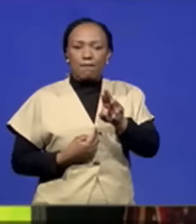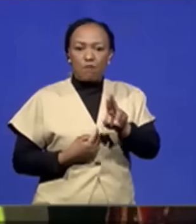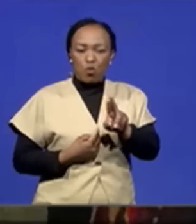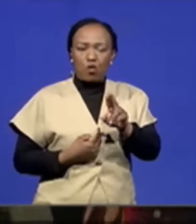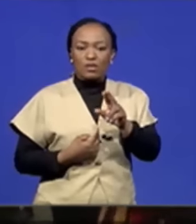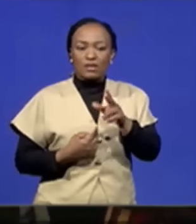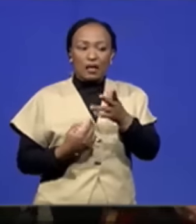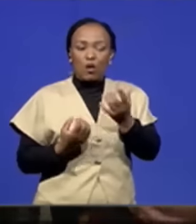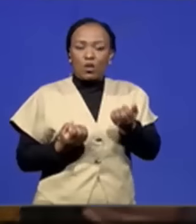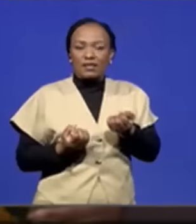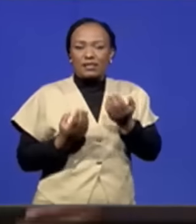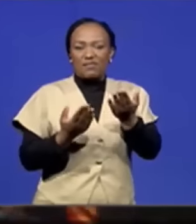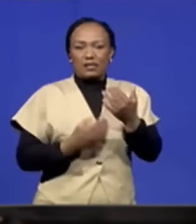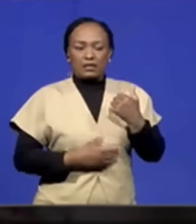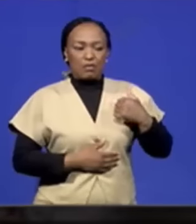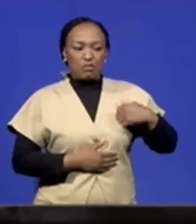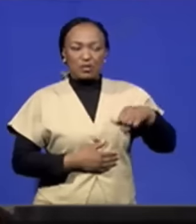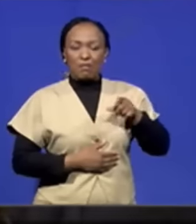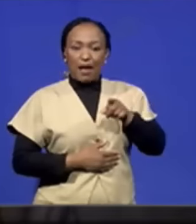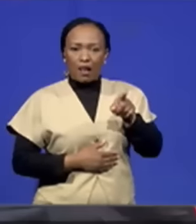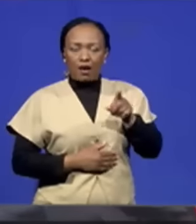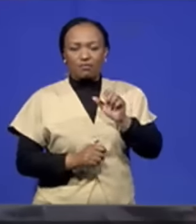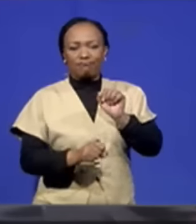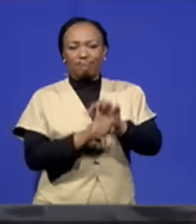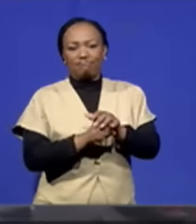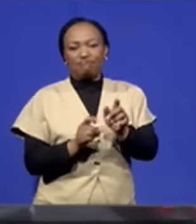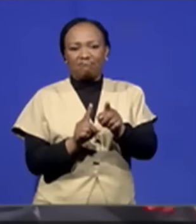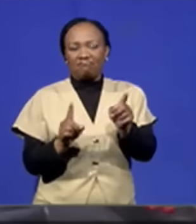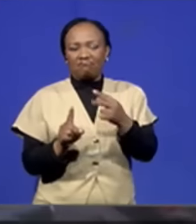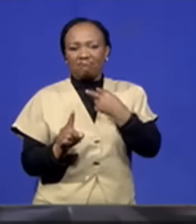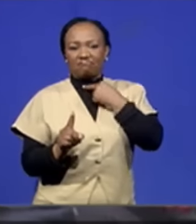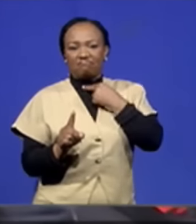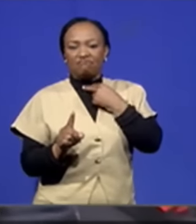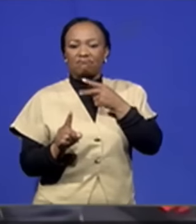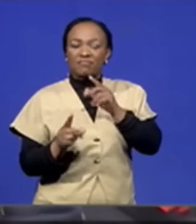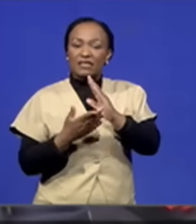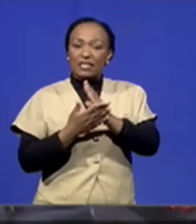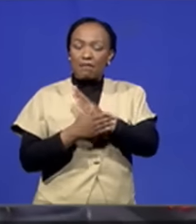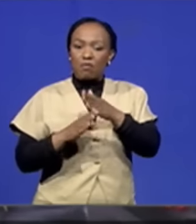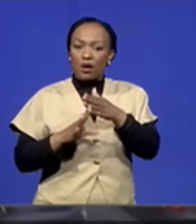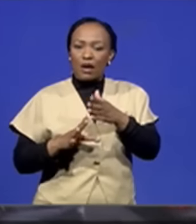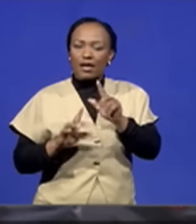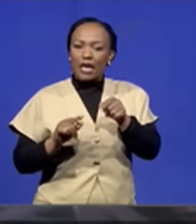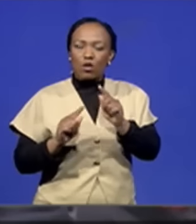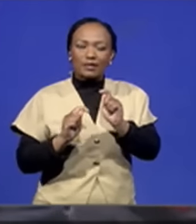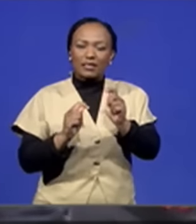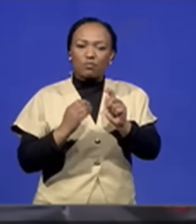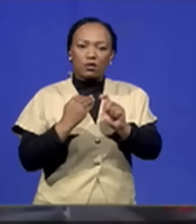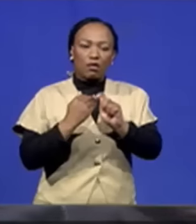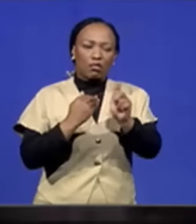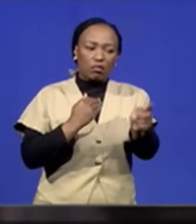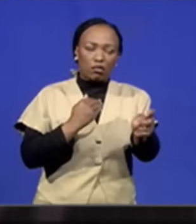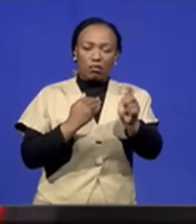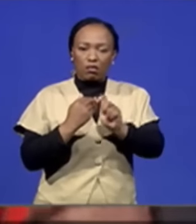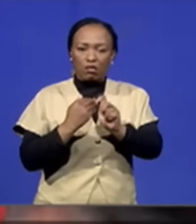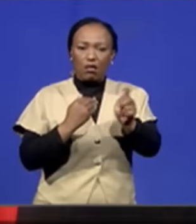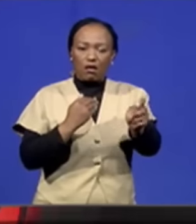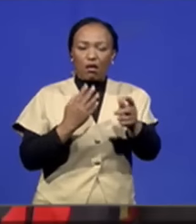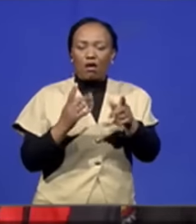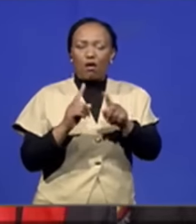tsa mmasepala. Wa re bangwe ba badiri ga ba tlhole ba kgona go duelela dipalangwa go ya tirong fa bangwe ba santse